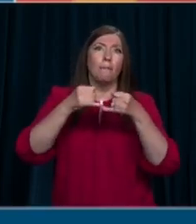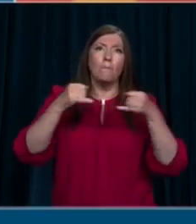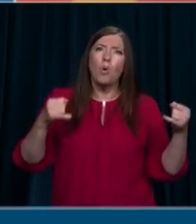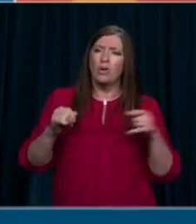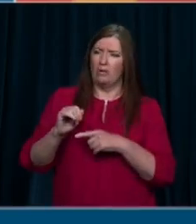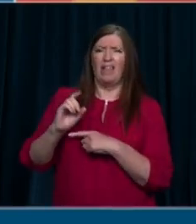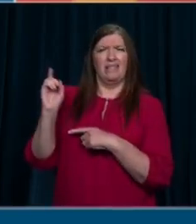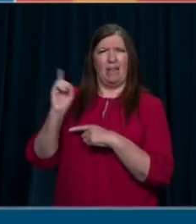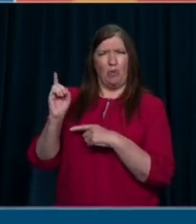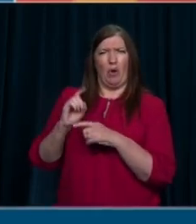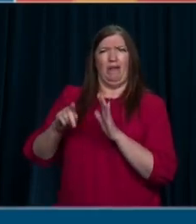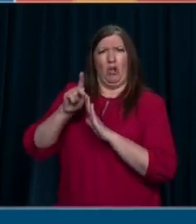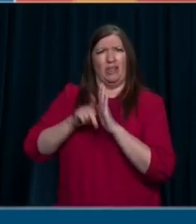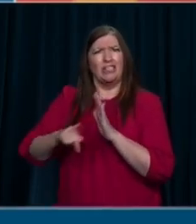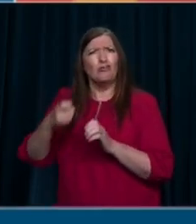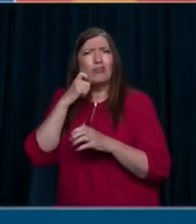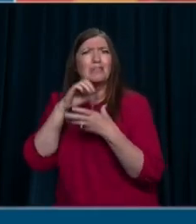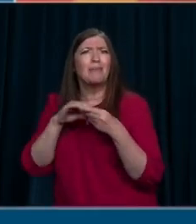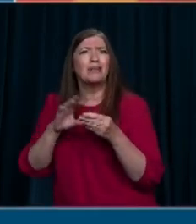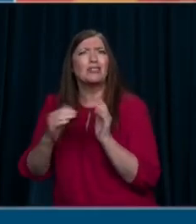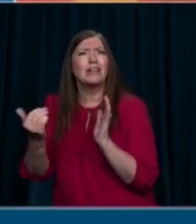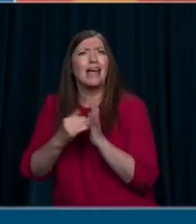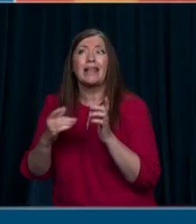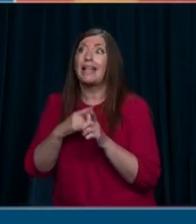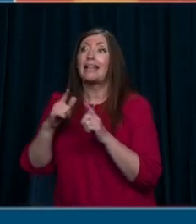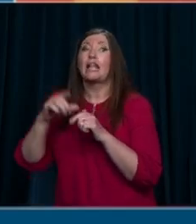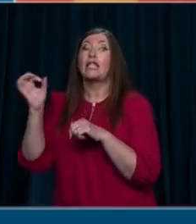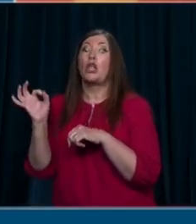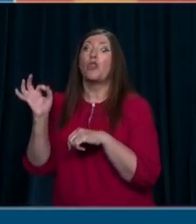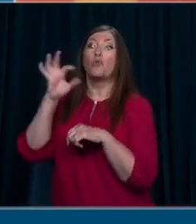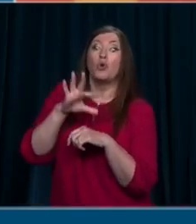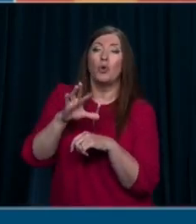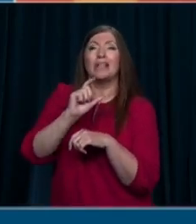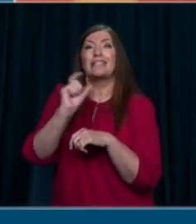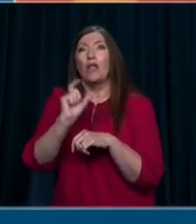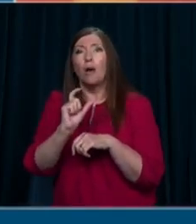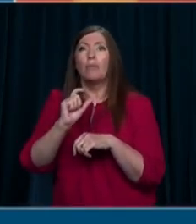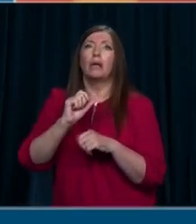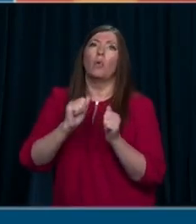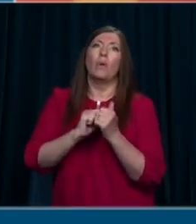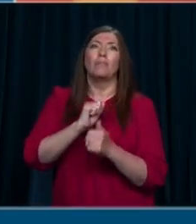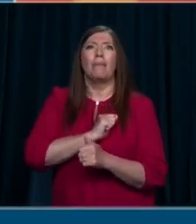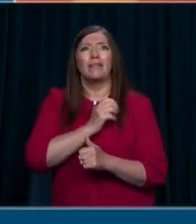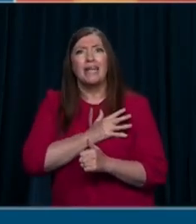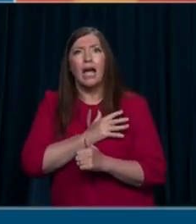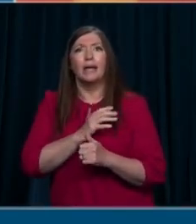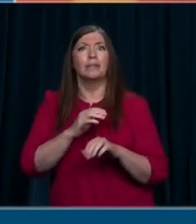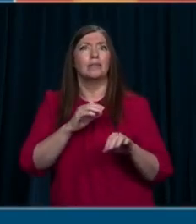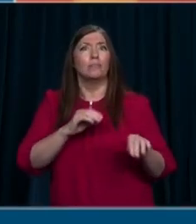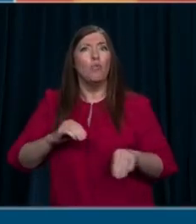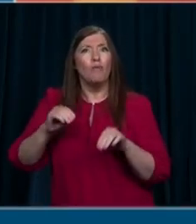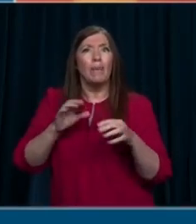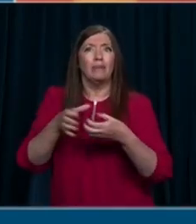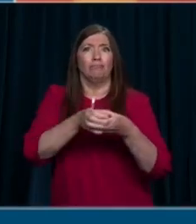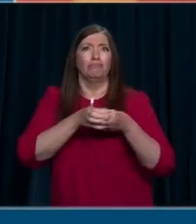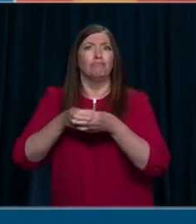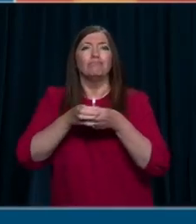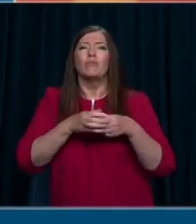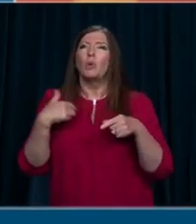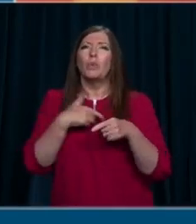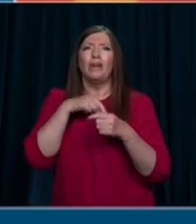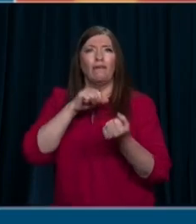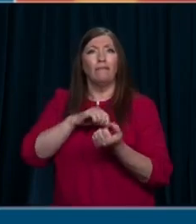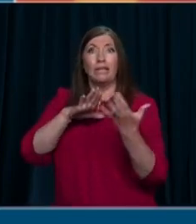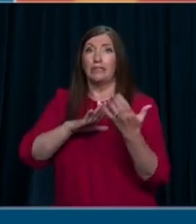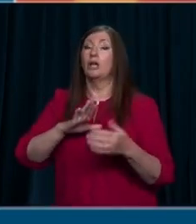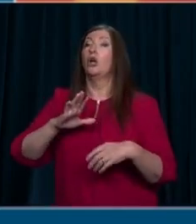Democrat policy. He just said it again. And then he threw in the Islamic stuff with the Palestine movement. We are facing radicalized